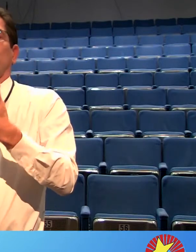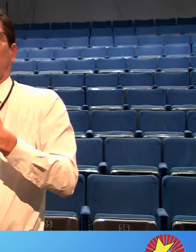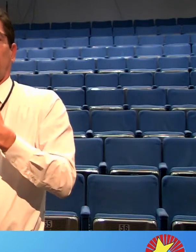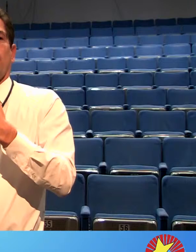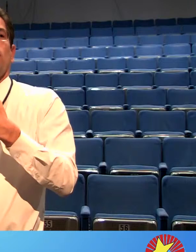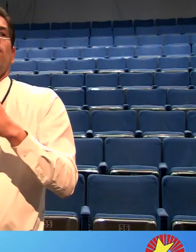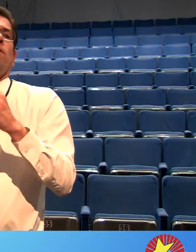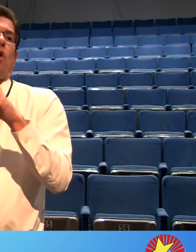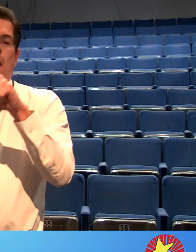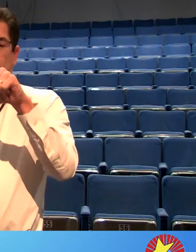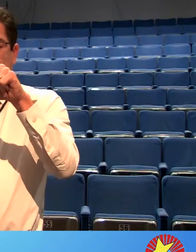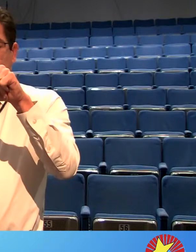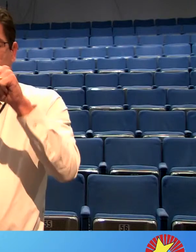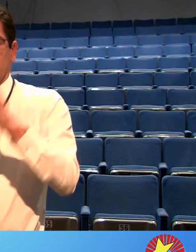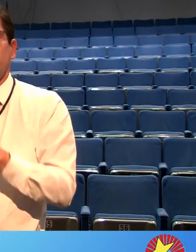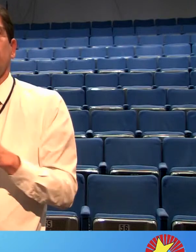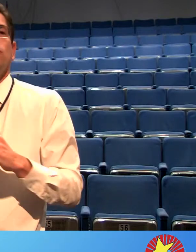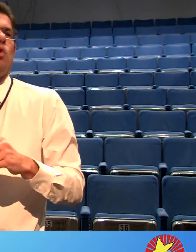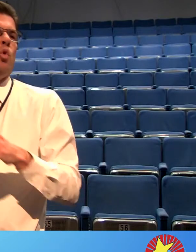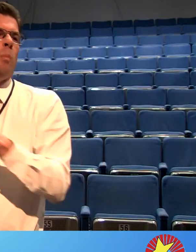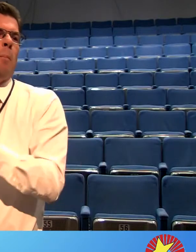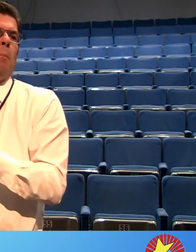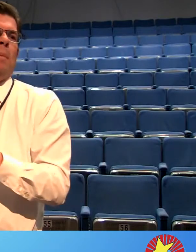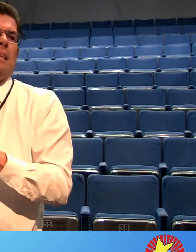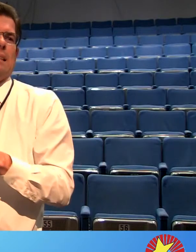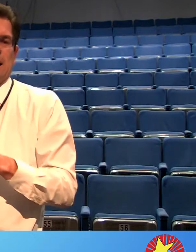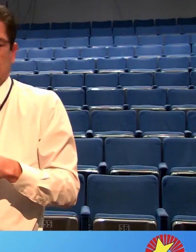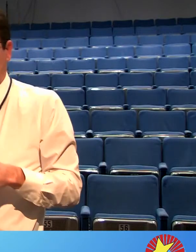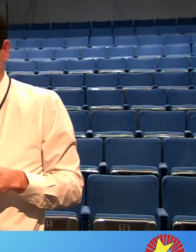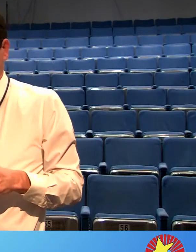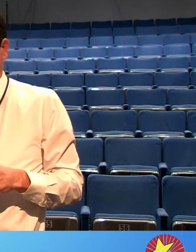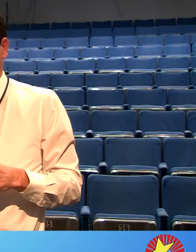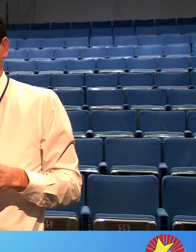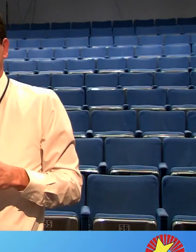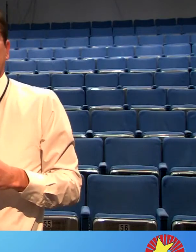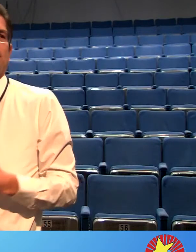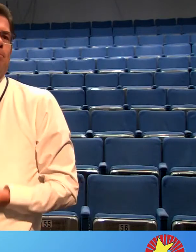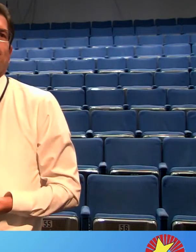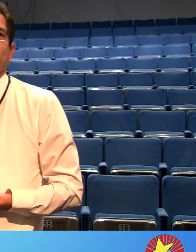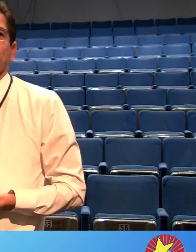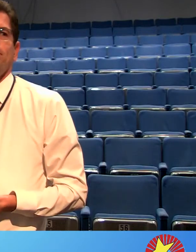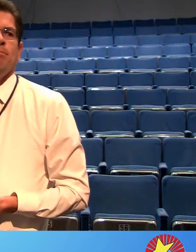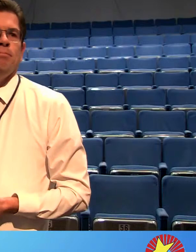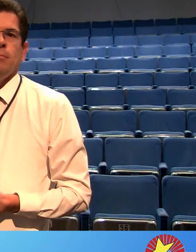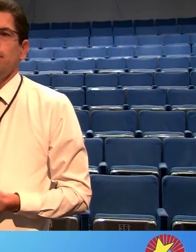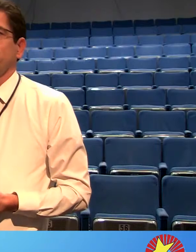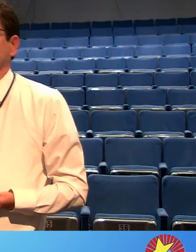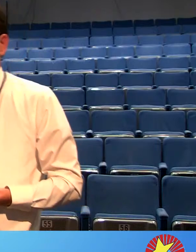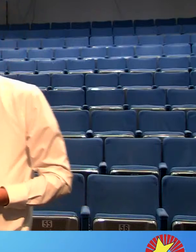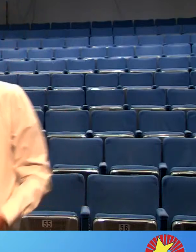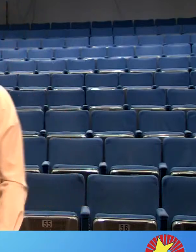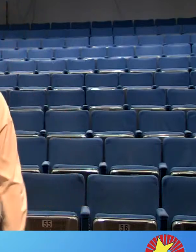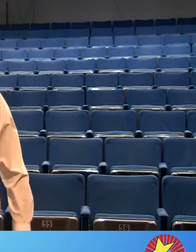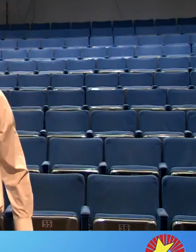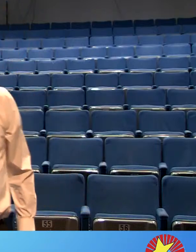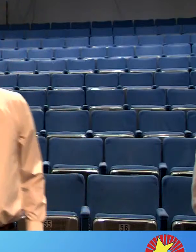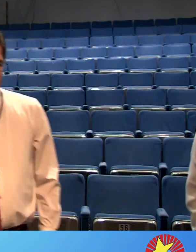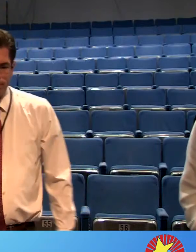impaired population. And we also have the bilingual grammar curriculum to assess ASL language acquisition.